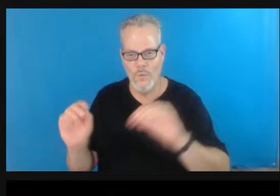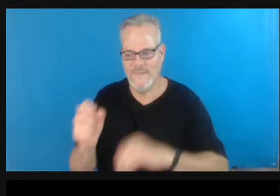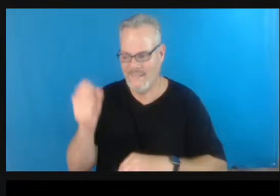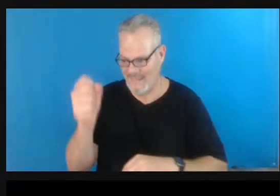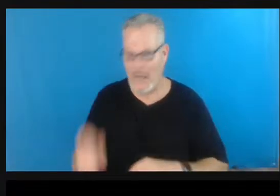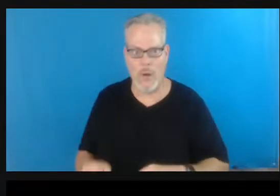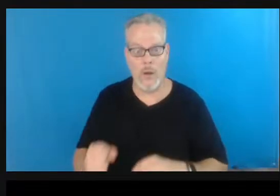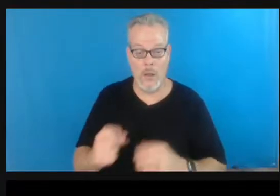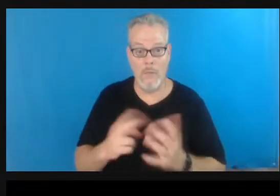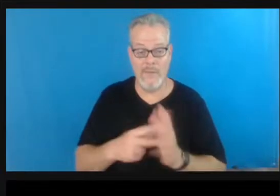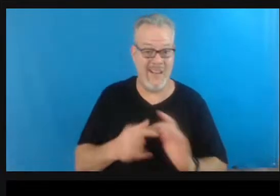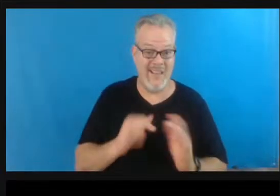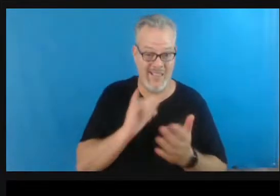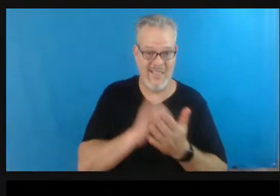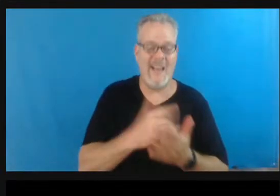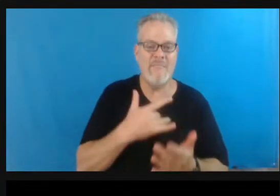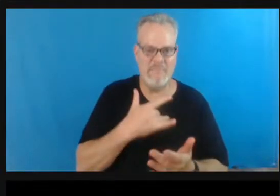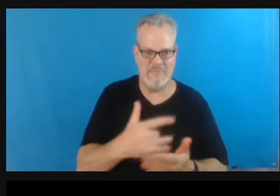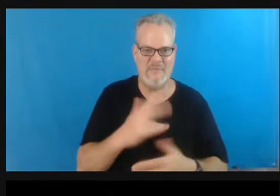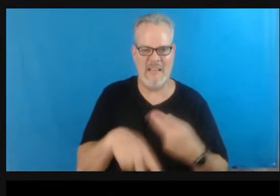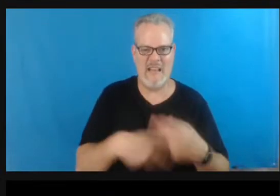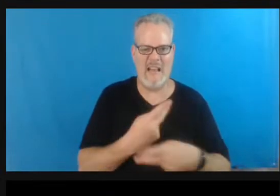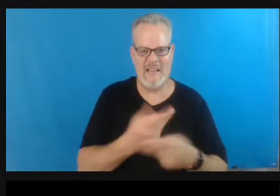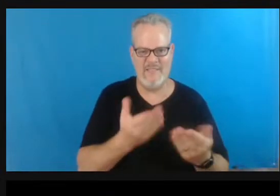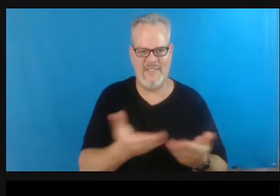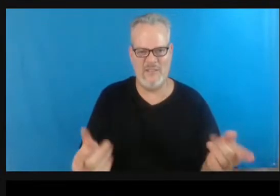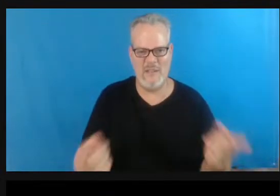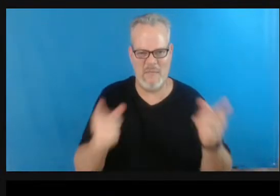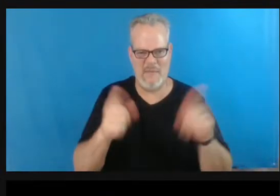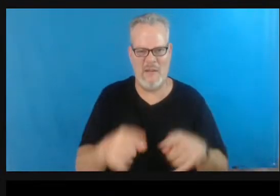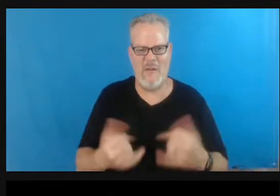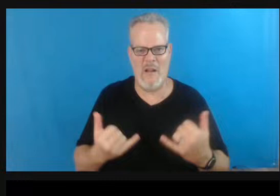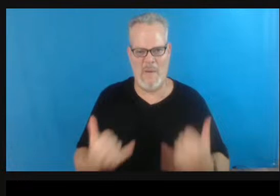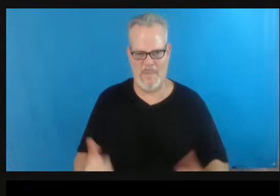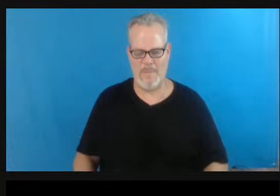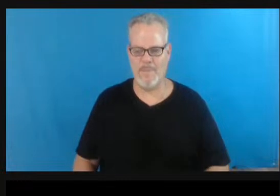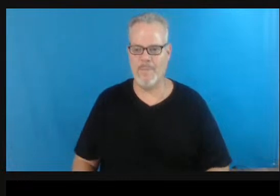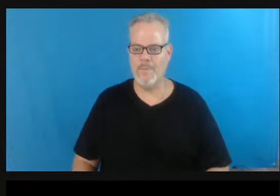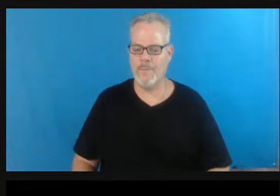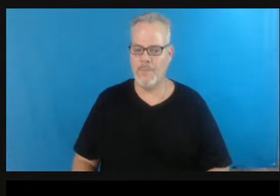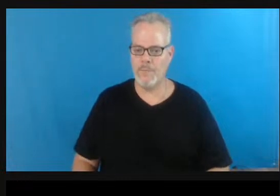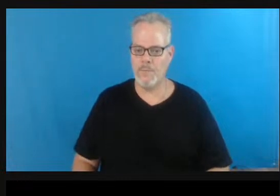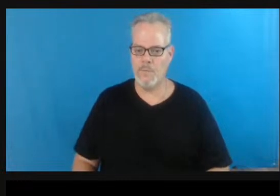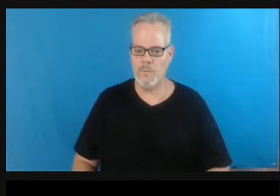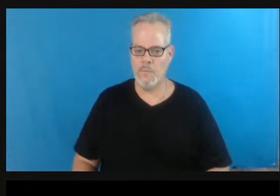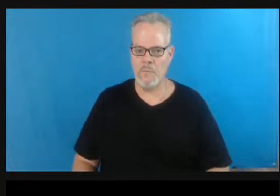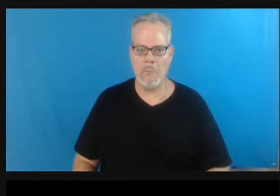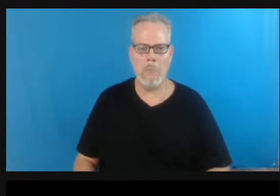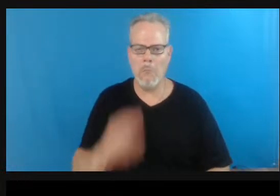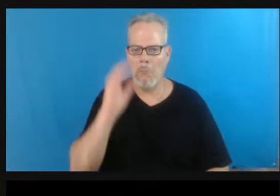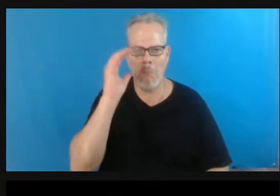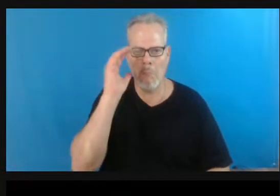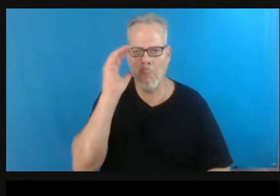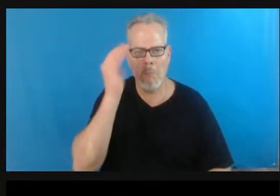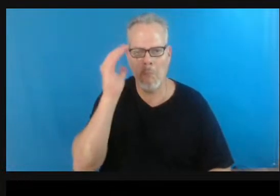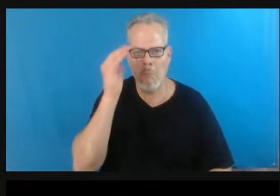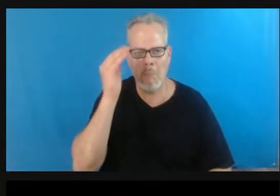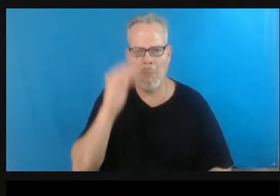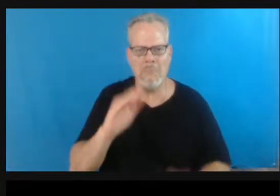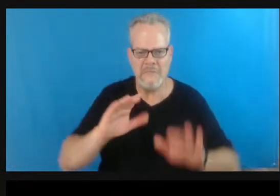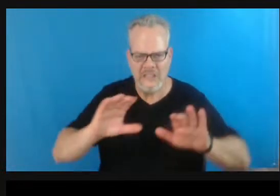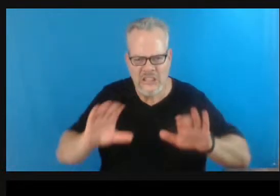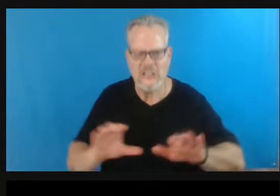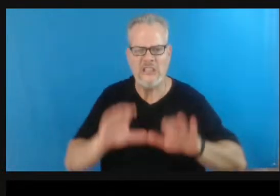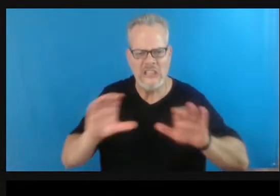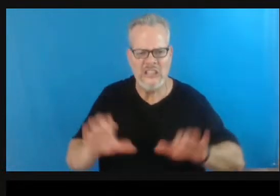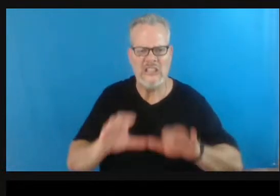of the dynamic going on here as well. So it doesn't look like there's anything really super active happening in here now